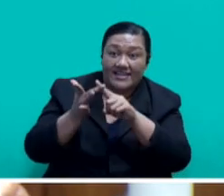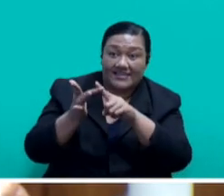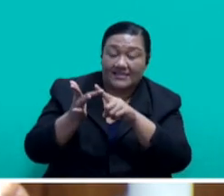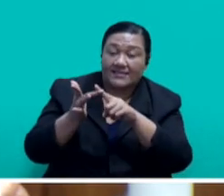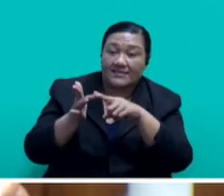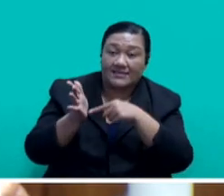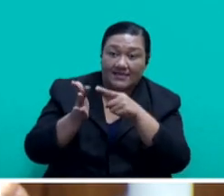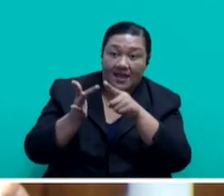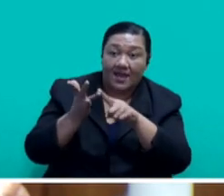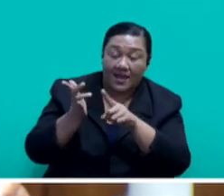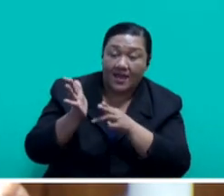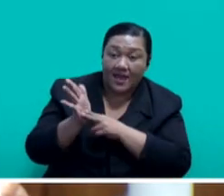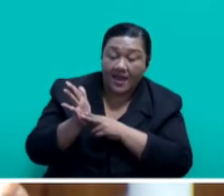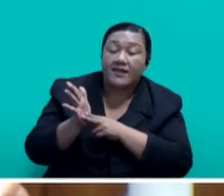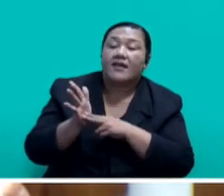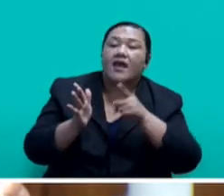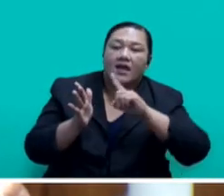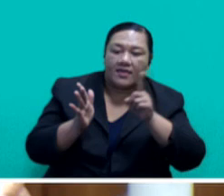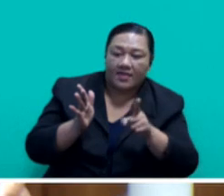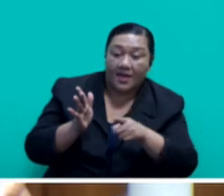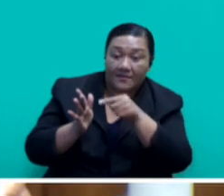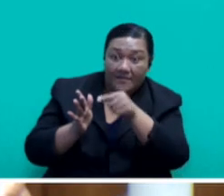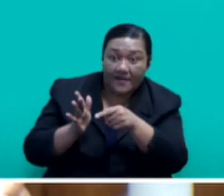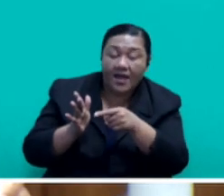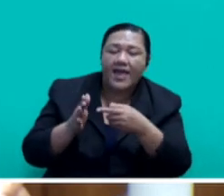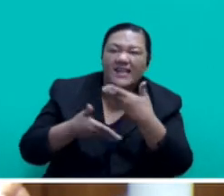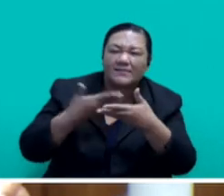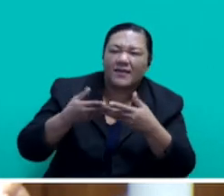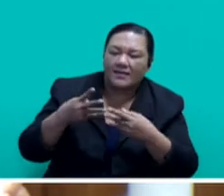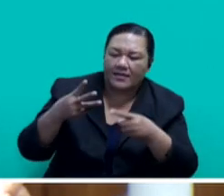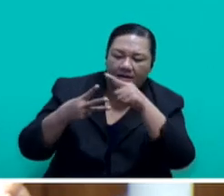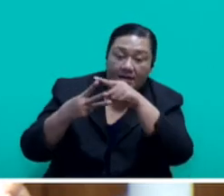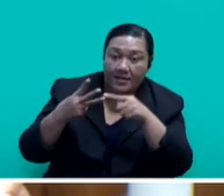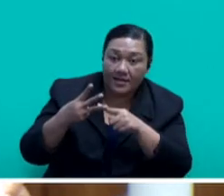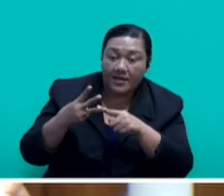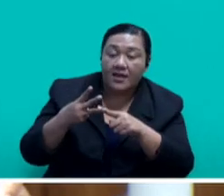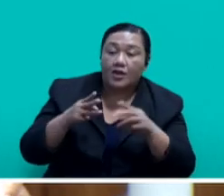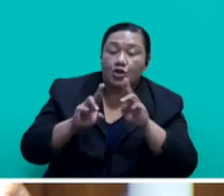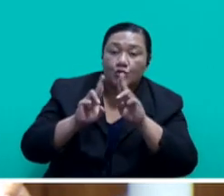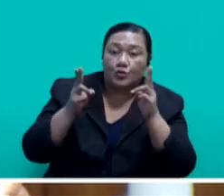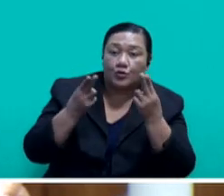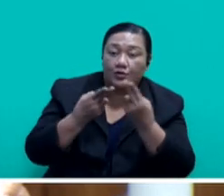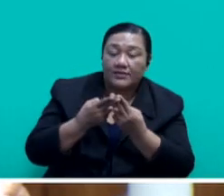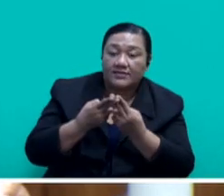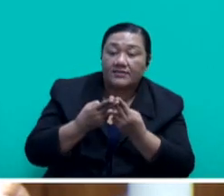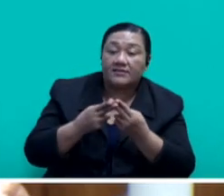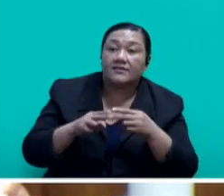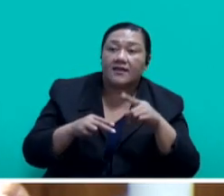progress in rebuilding Fiji together, which is reflective of the scope that we will work